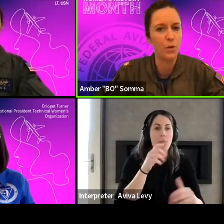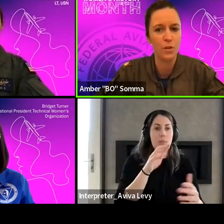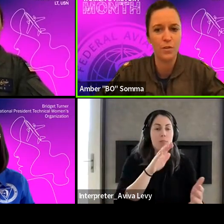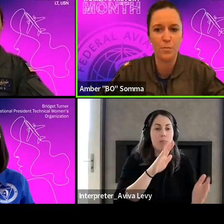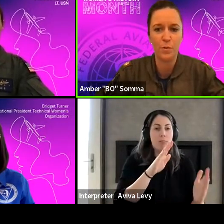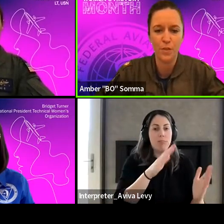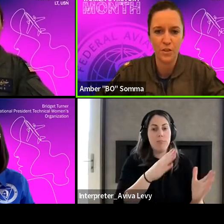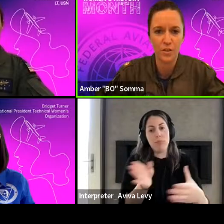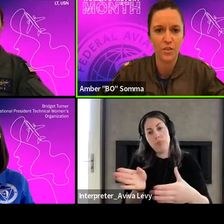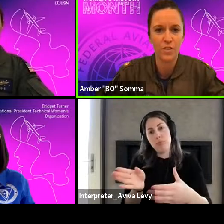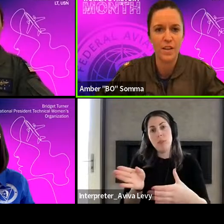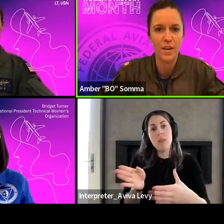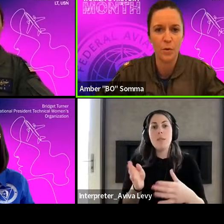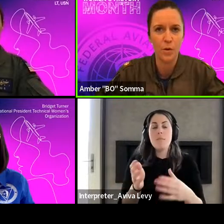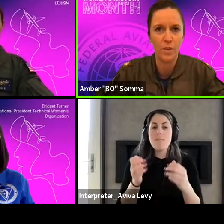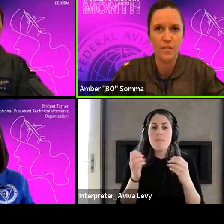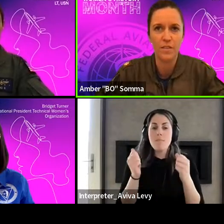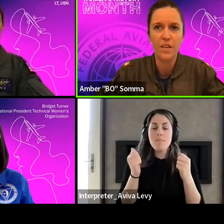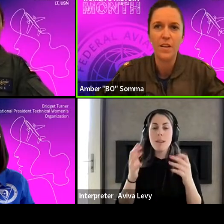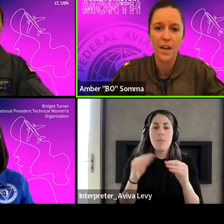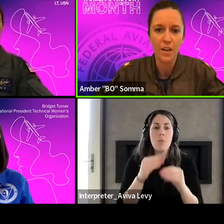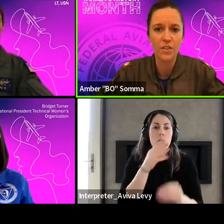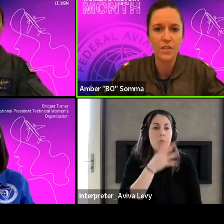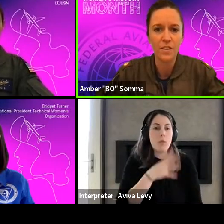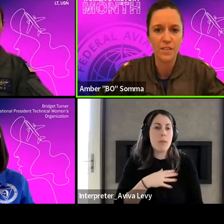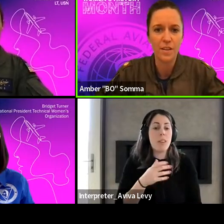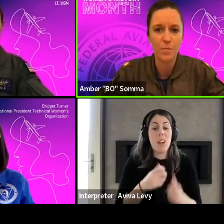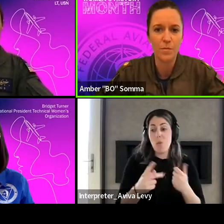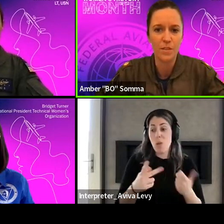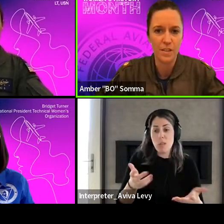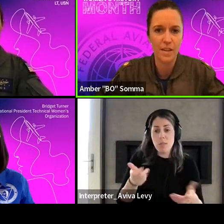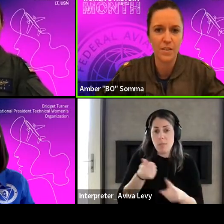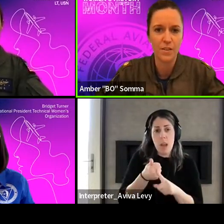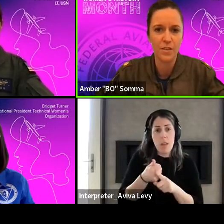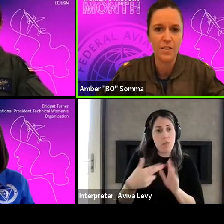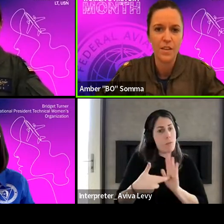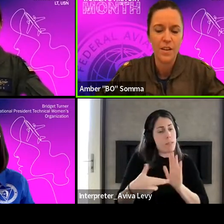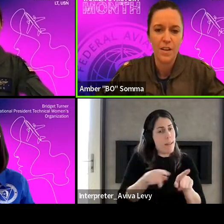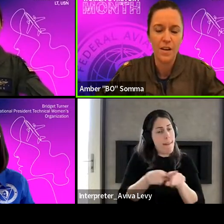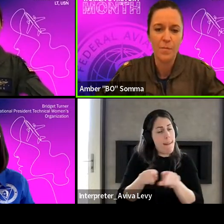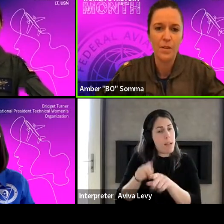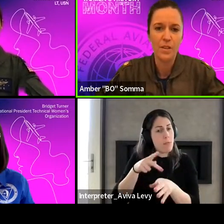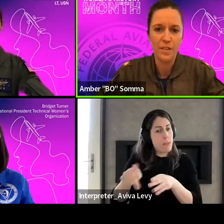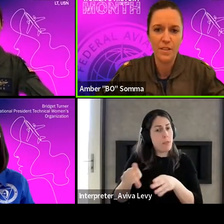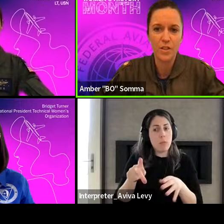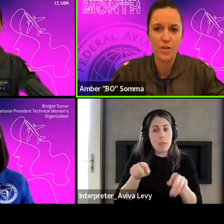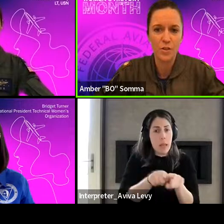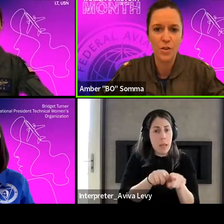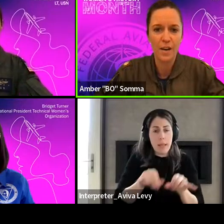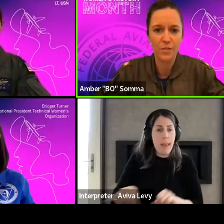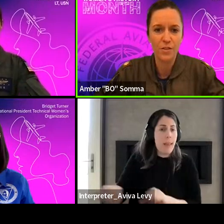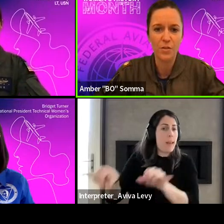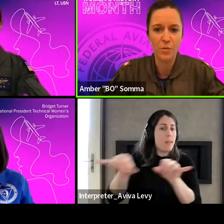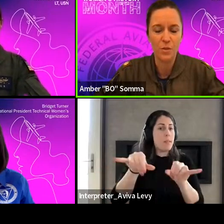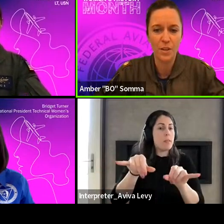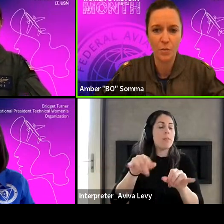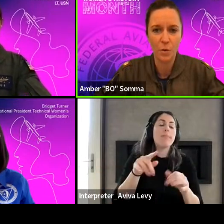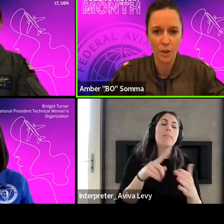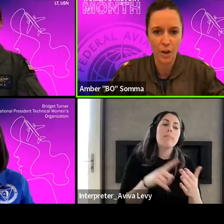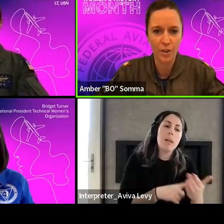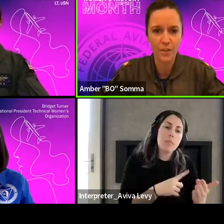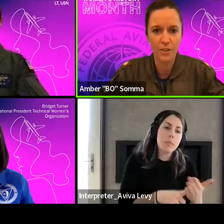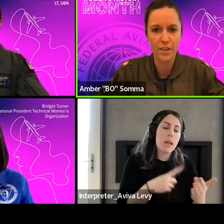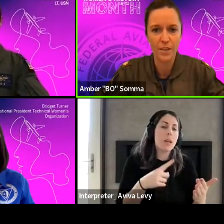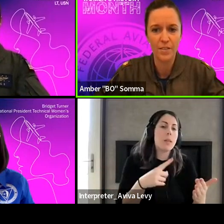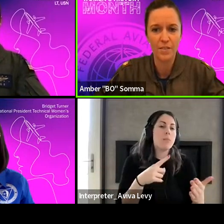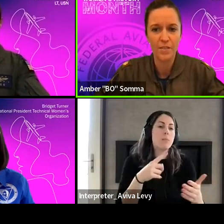like full of professionals, and everyone is held to the same standard. But you do have to, you know,